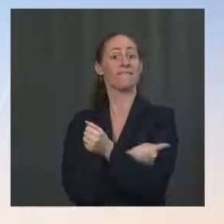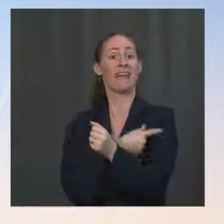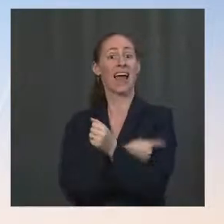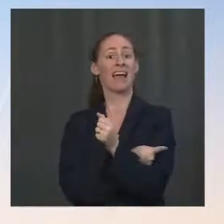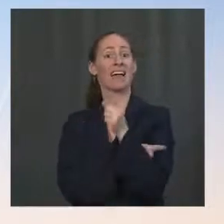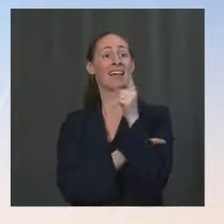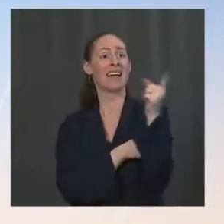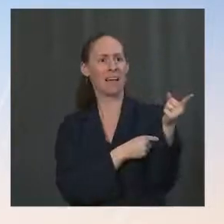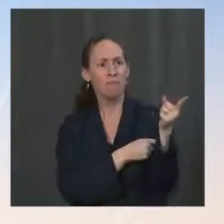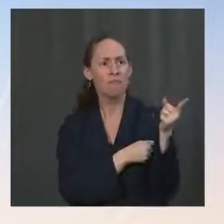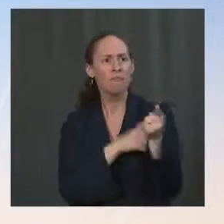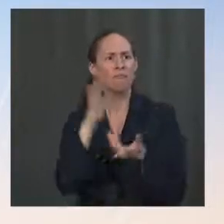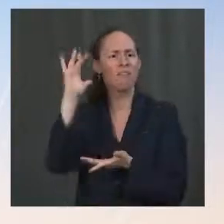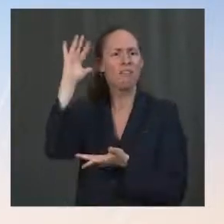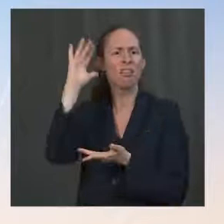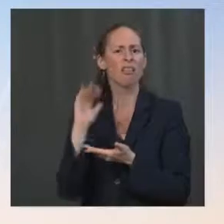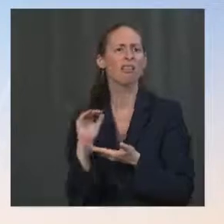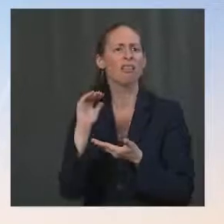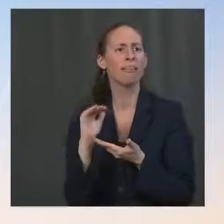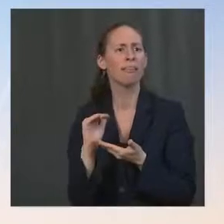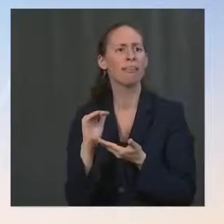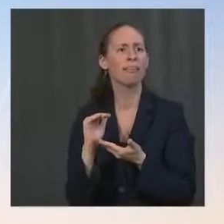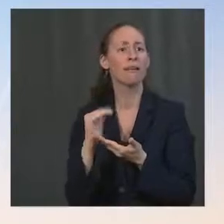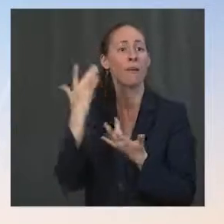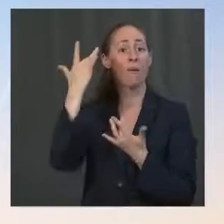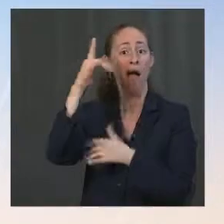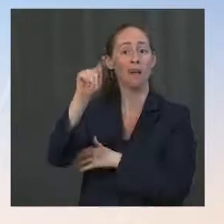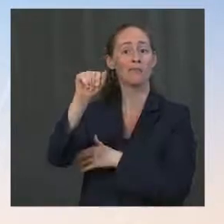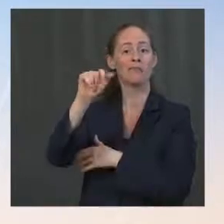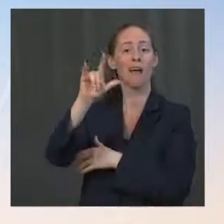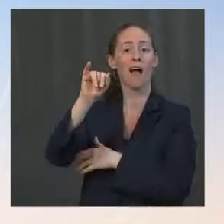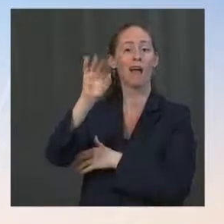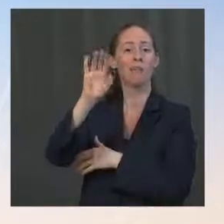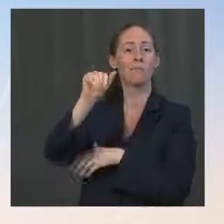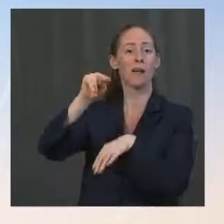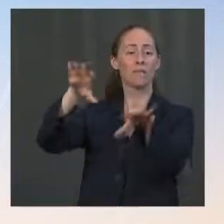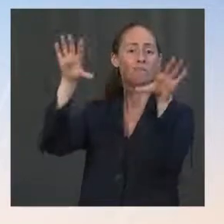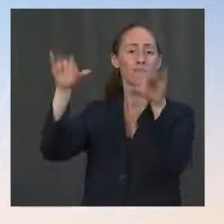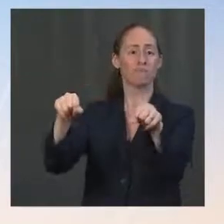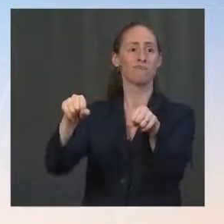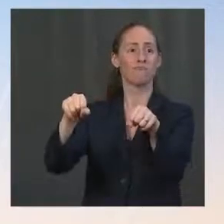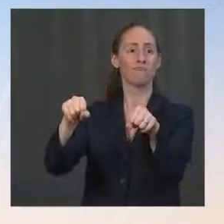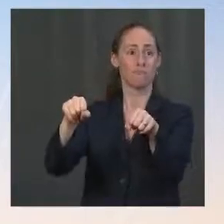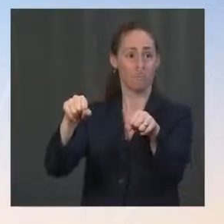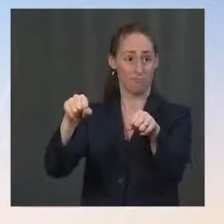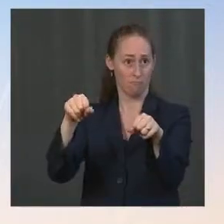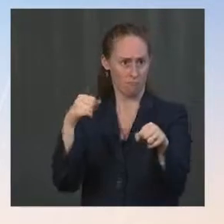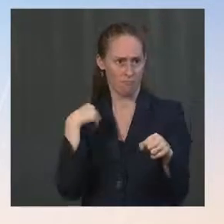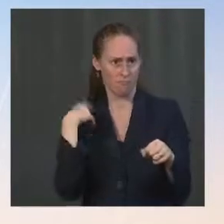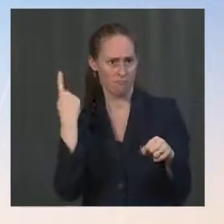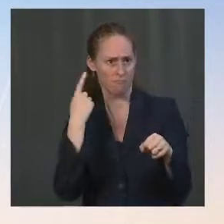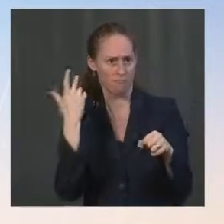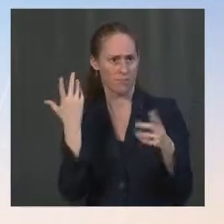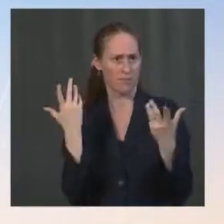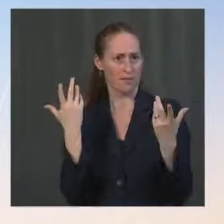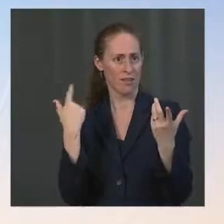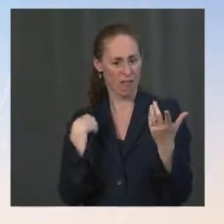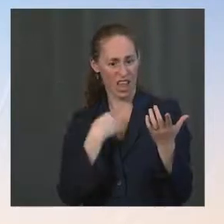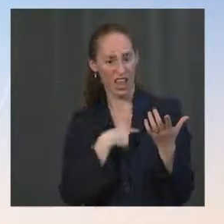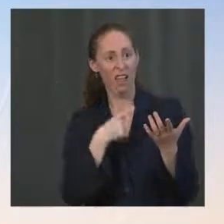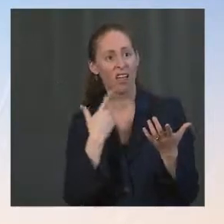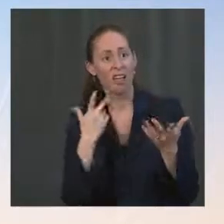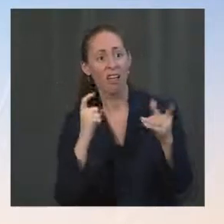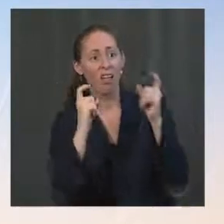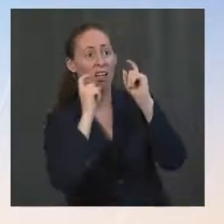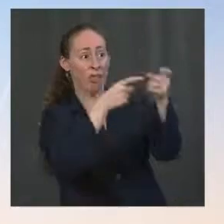dropped since the Taliban took over. Does the White House or does the U.S. government have any indication of what's happened to those vaccines? Are they in the